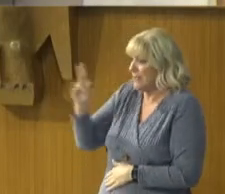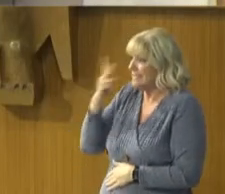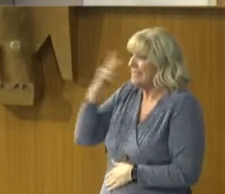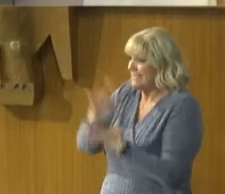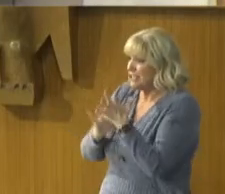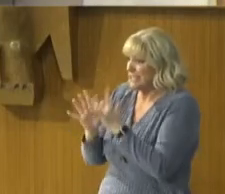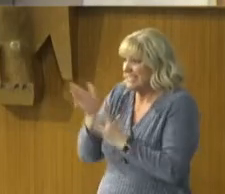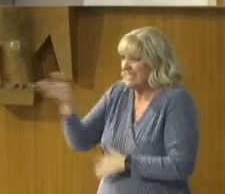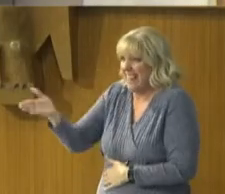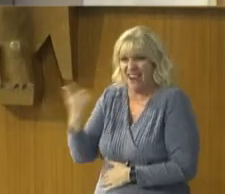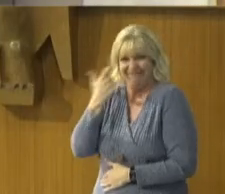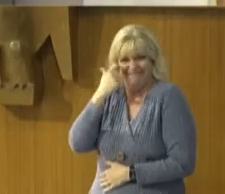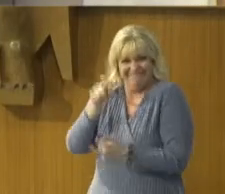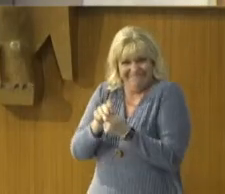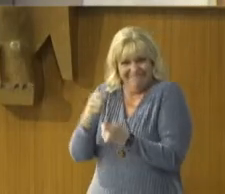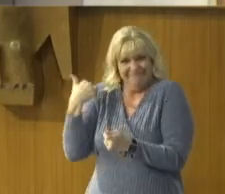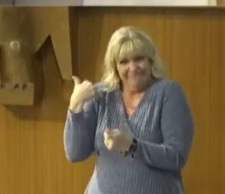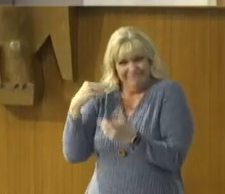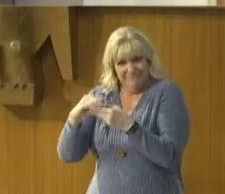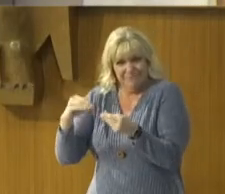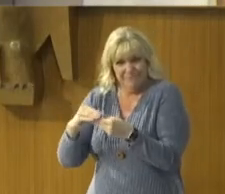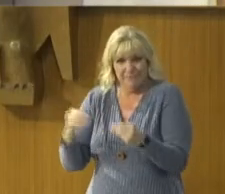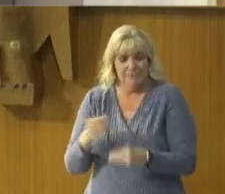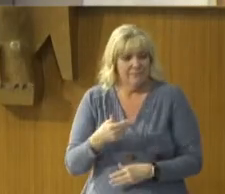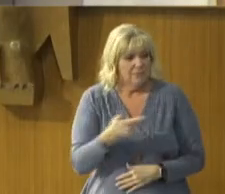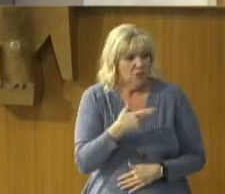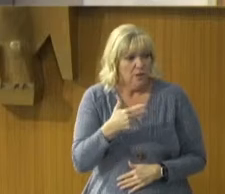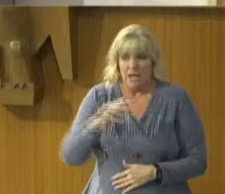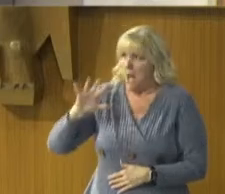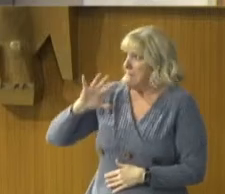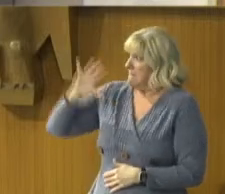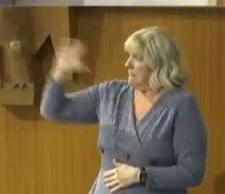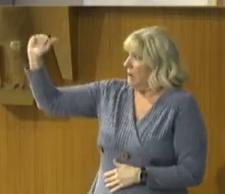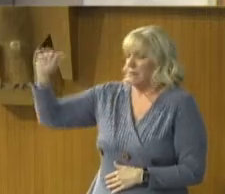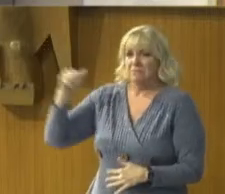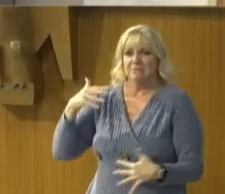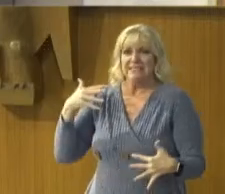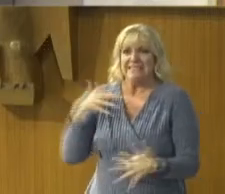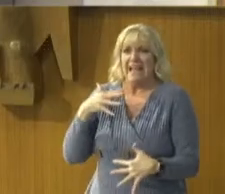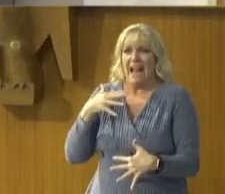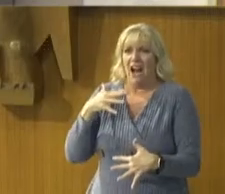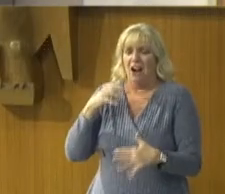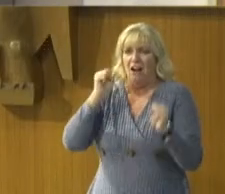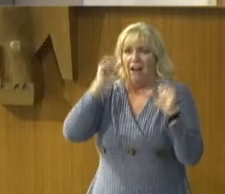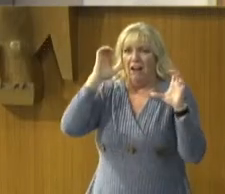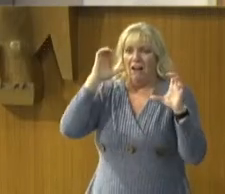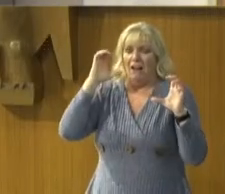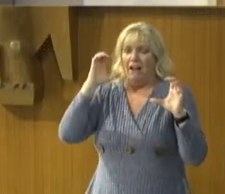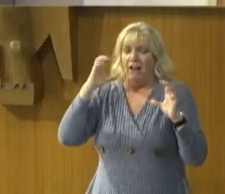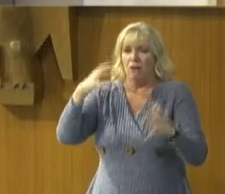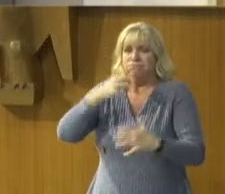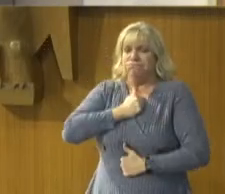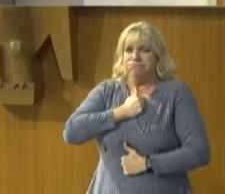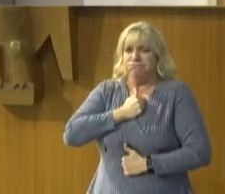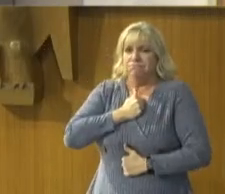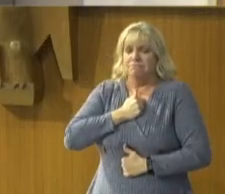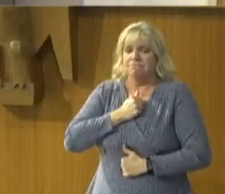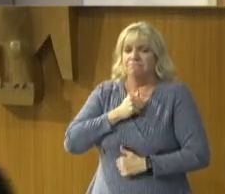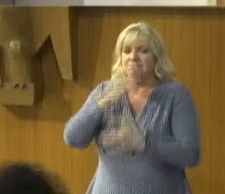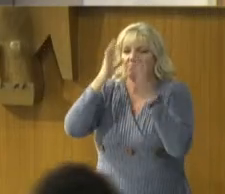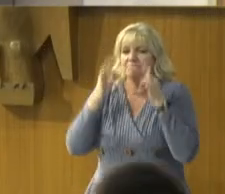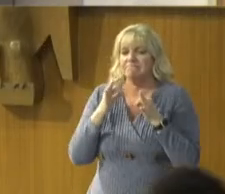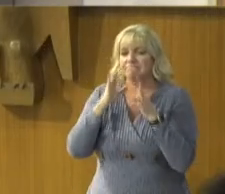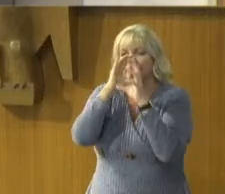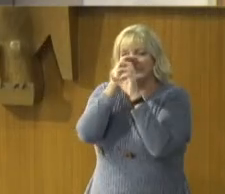you." So they went out and fled from the tomb, for terror and amazement had seized them. And they said